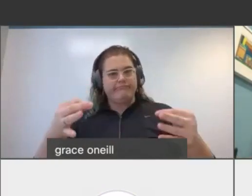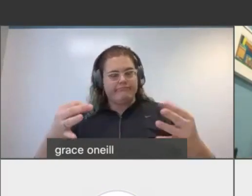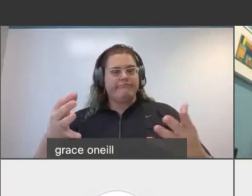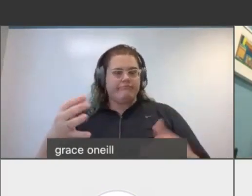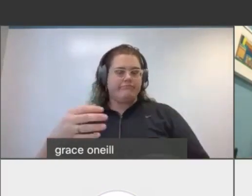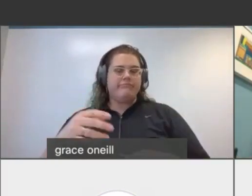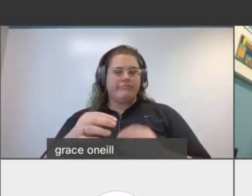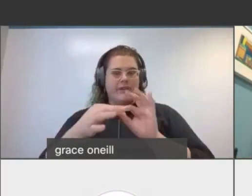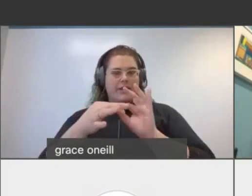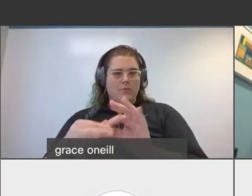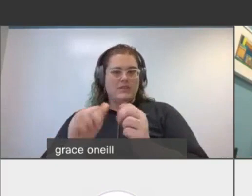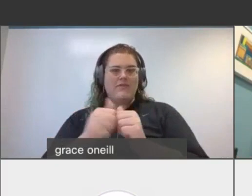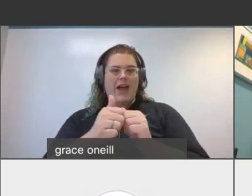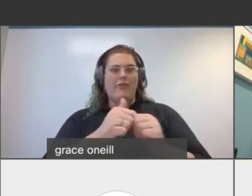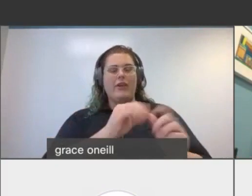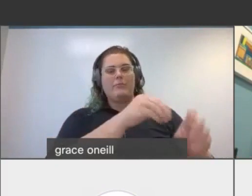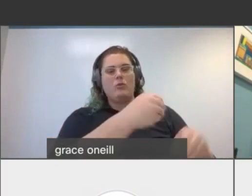provision of those funds.